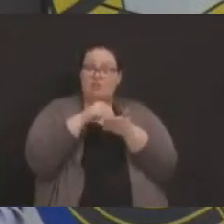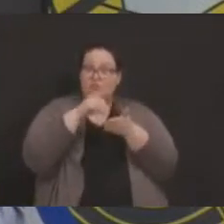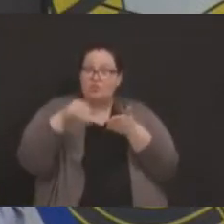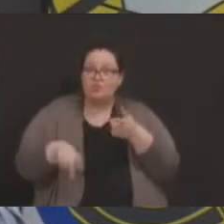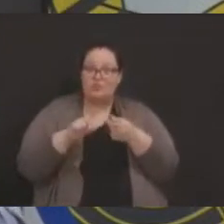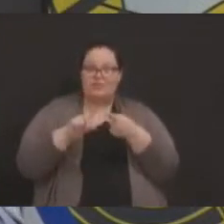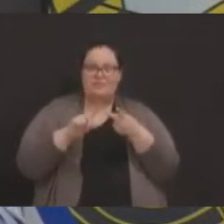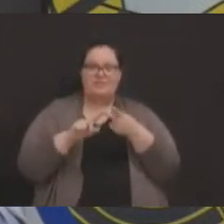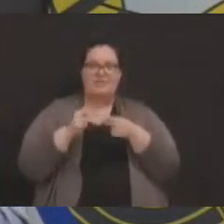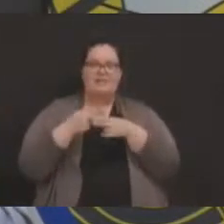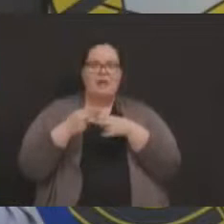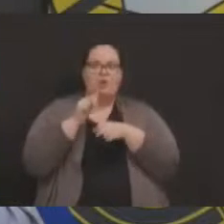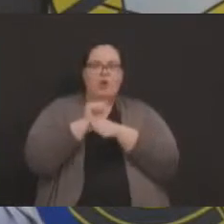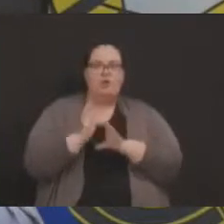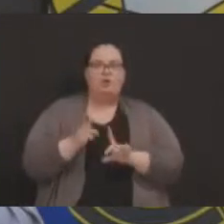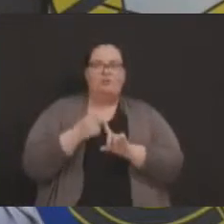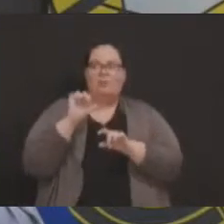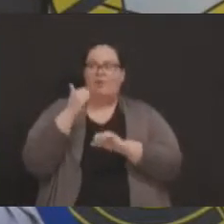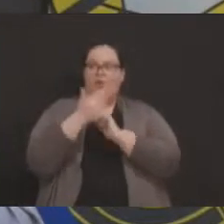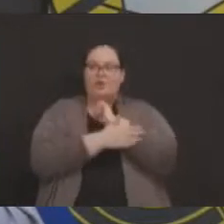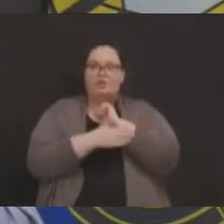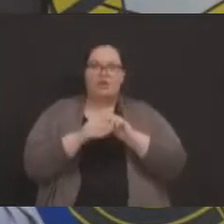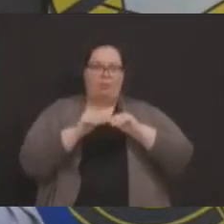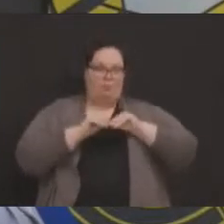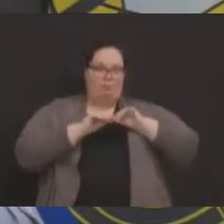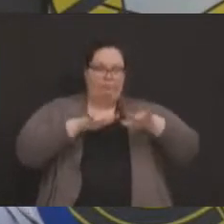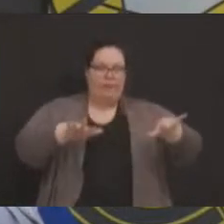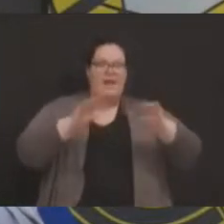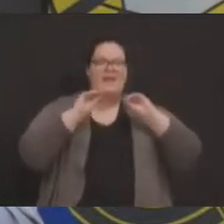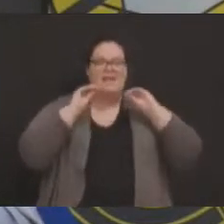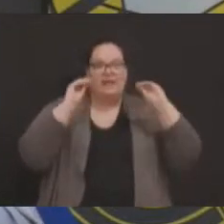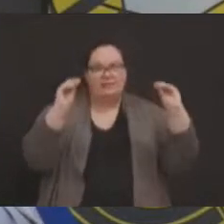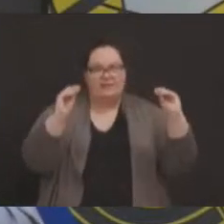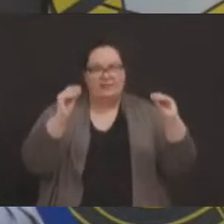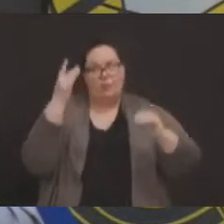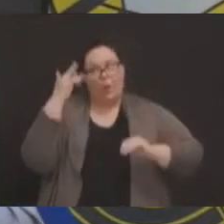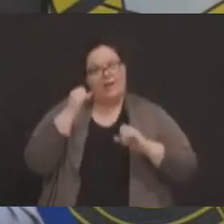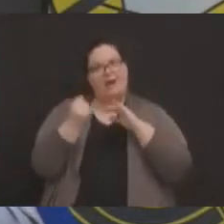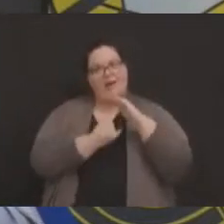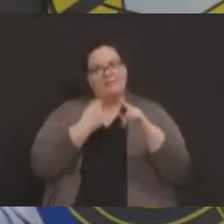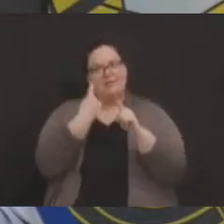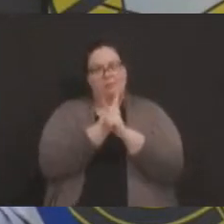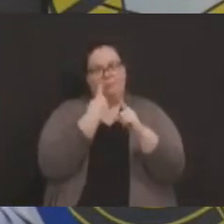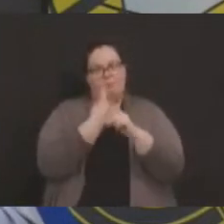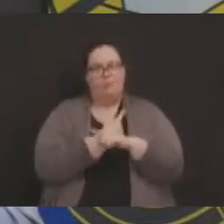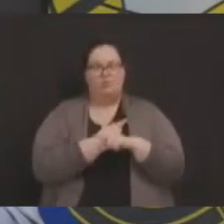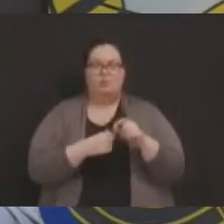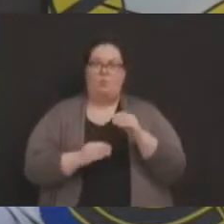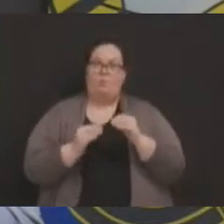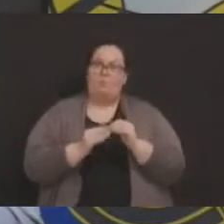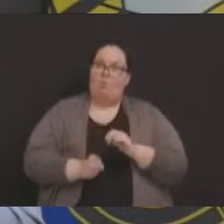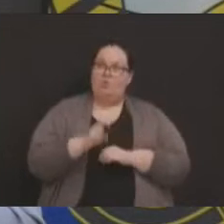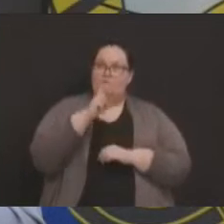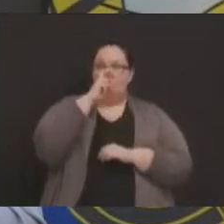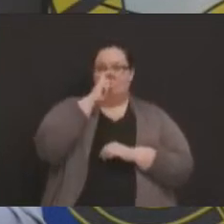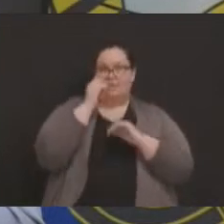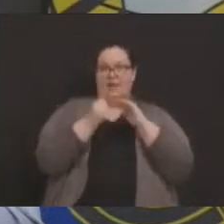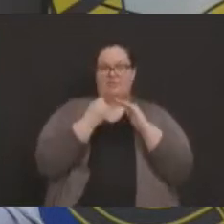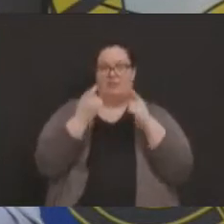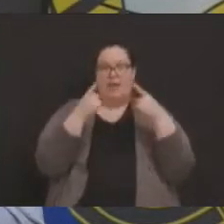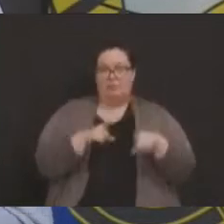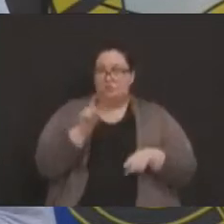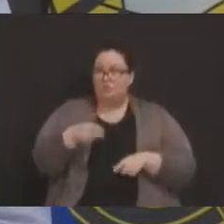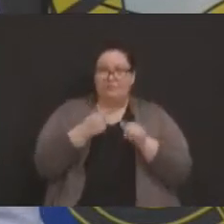can happen should be happening. Again, if you can't self-isolate safely away from household members, then you really should self-isolate in a